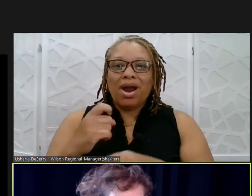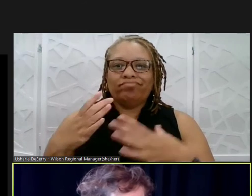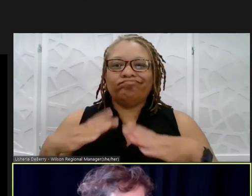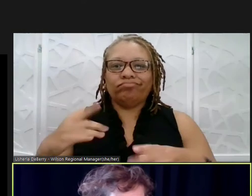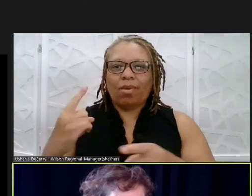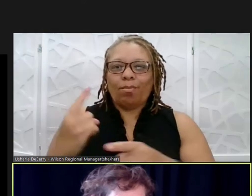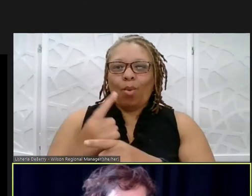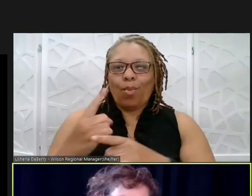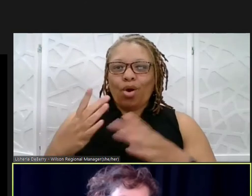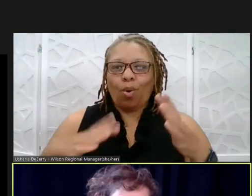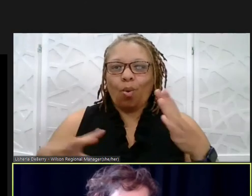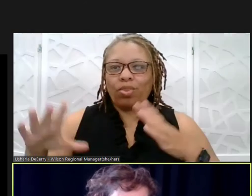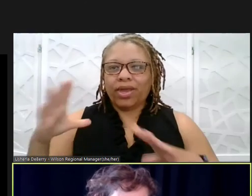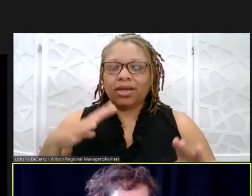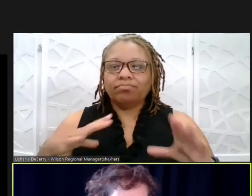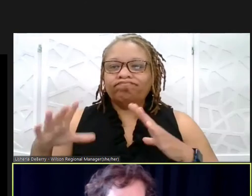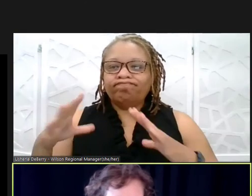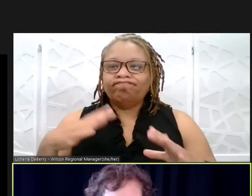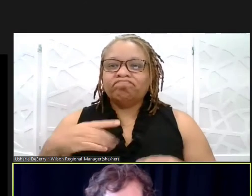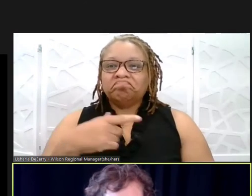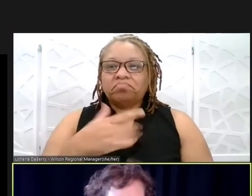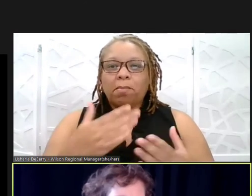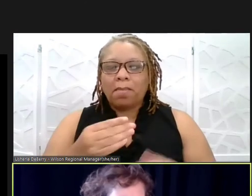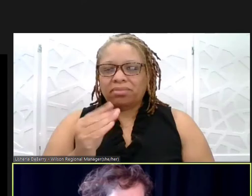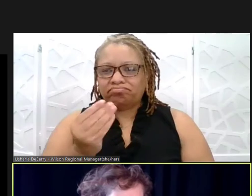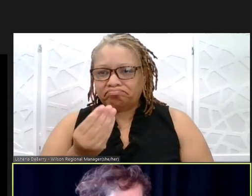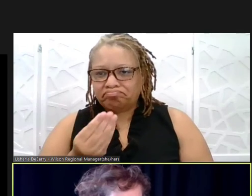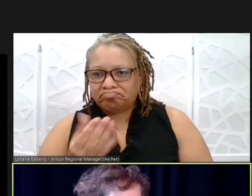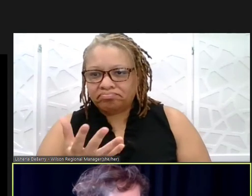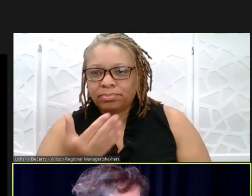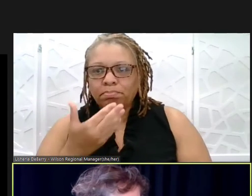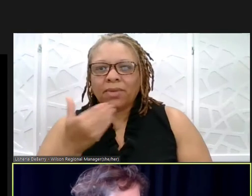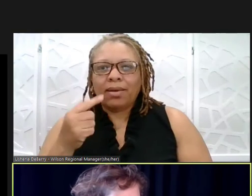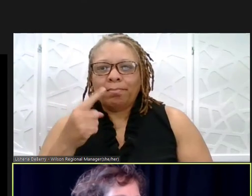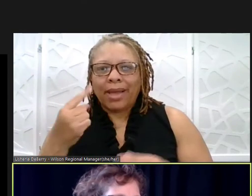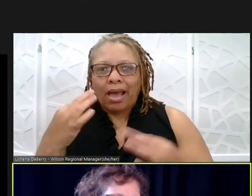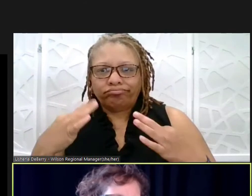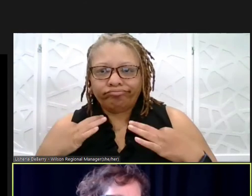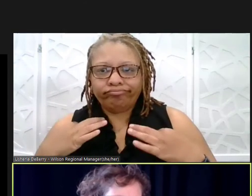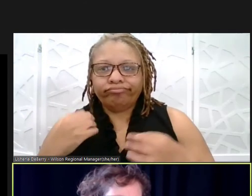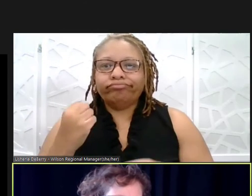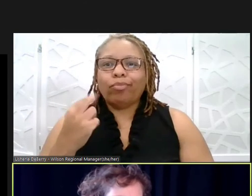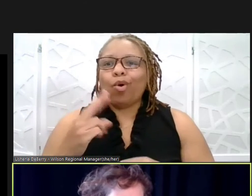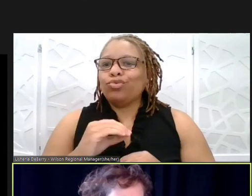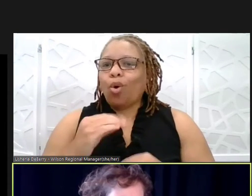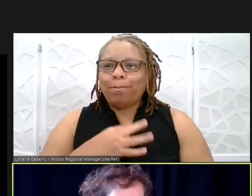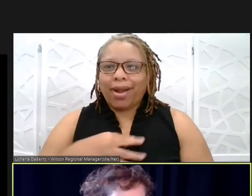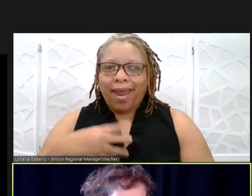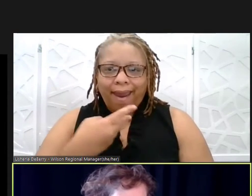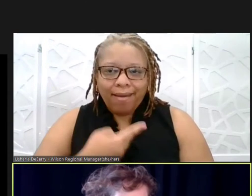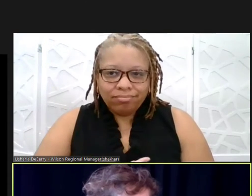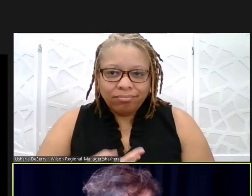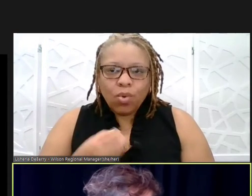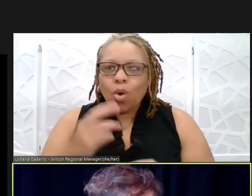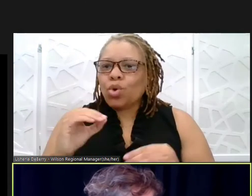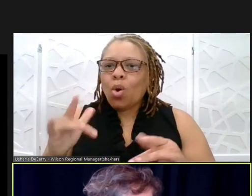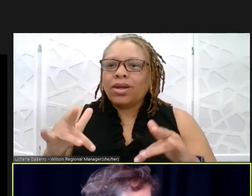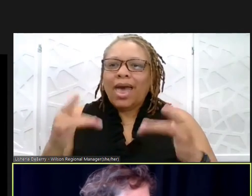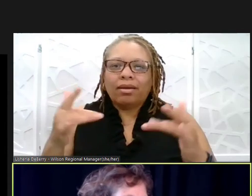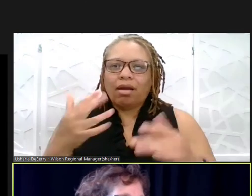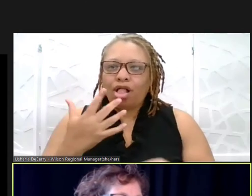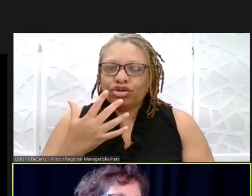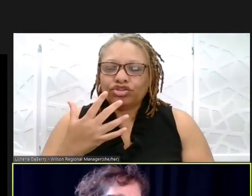that are done on a person's body, whether that would be their back, their arm, their leg, but it just gives them information about what is going